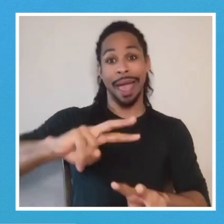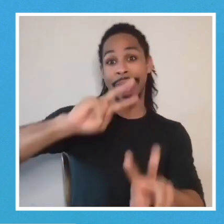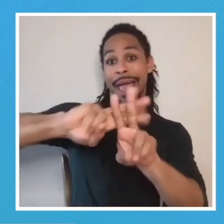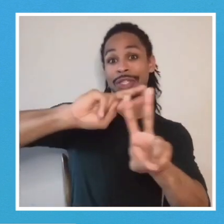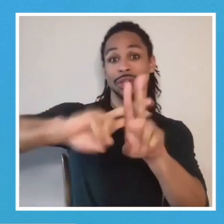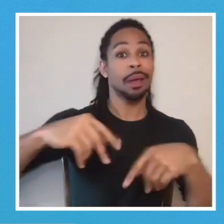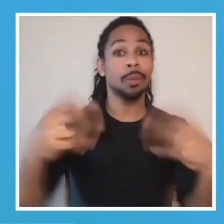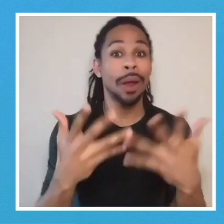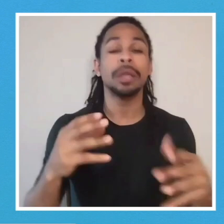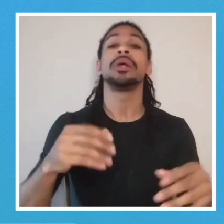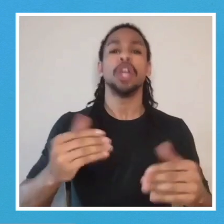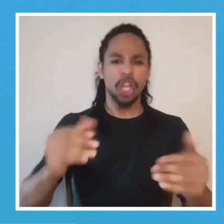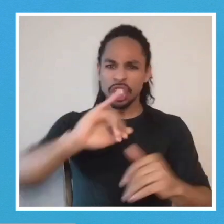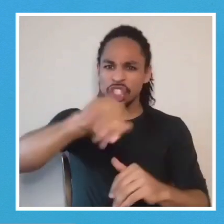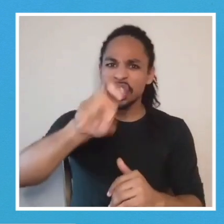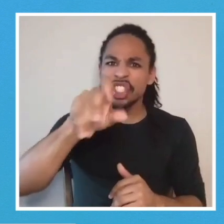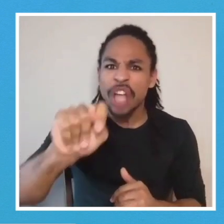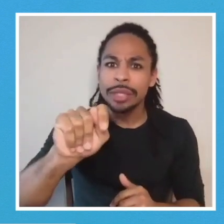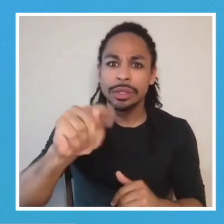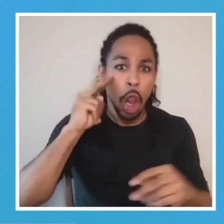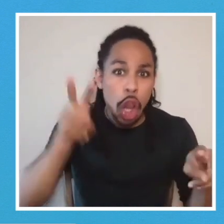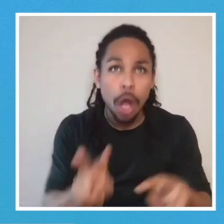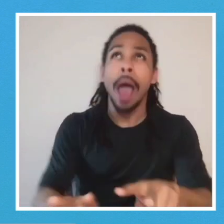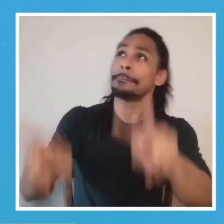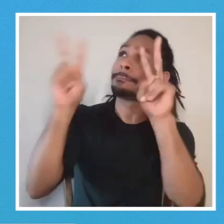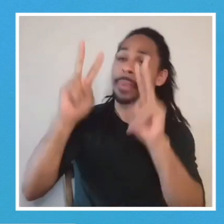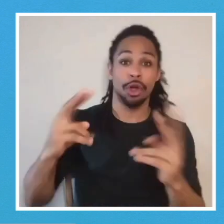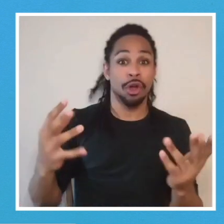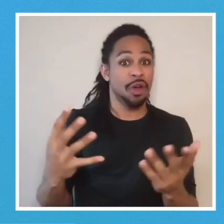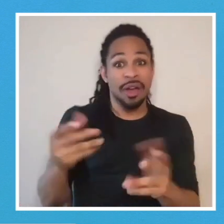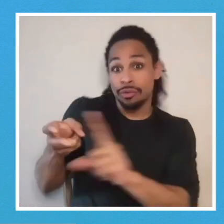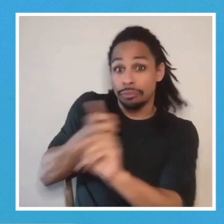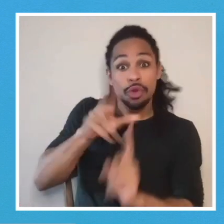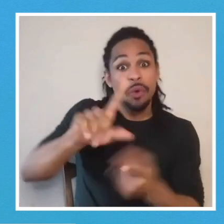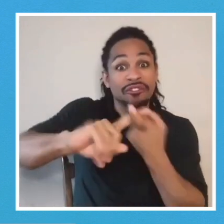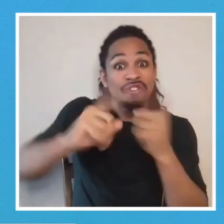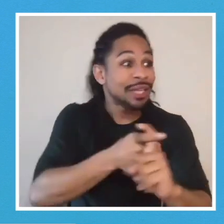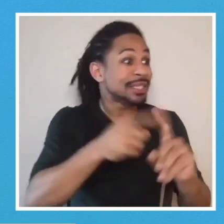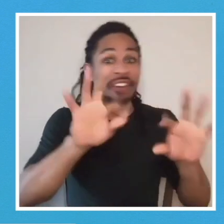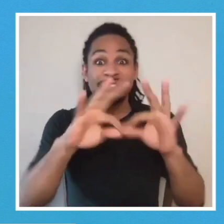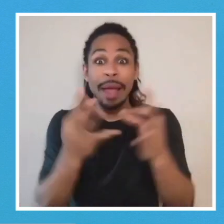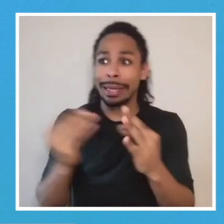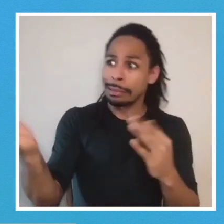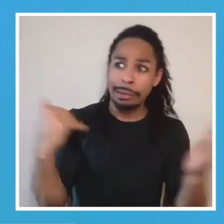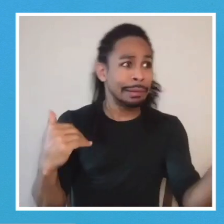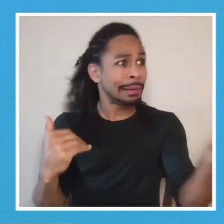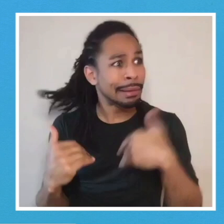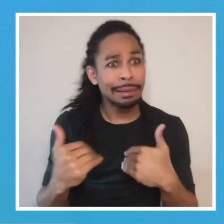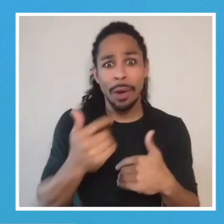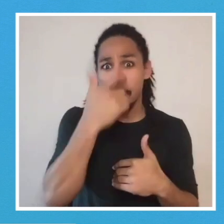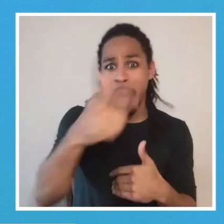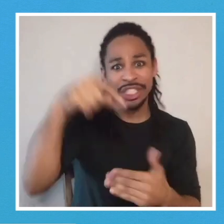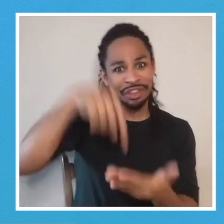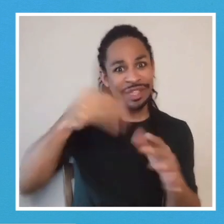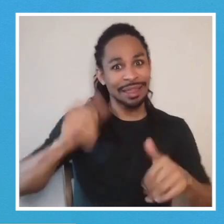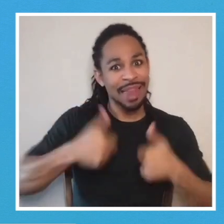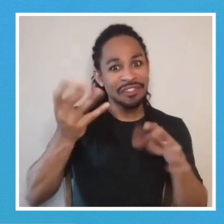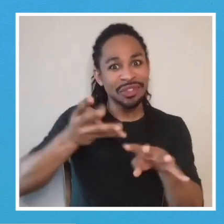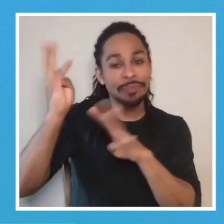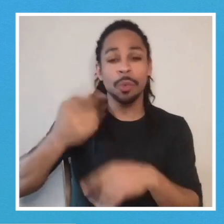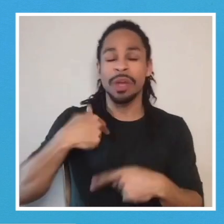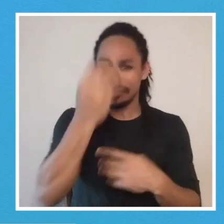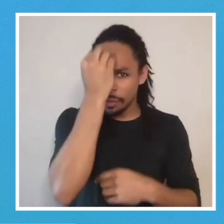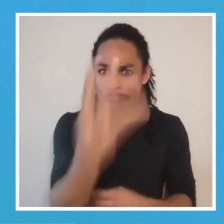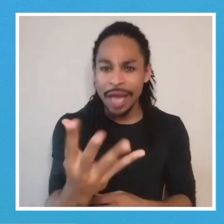Up. Grab your friends, grab your family, let them know to tune into the stream right now. We've got information, inspiration, calls